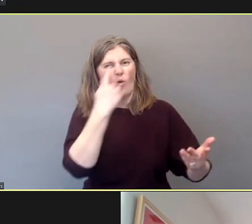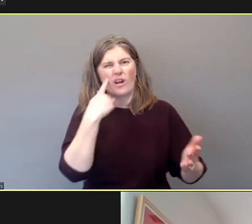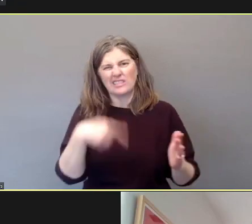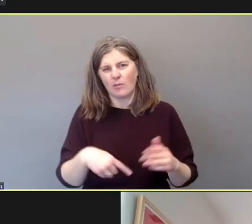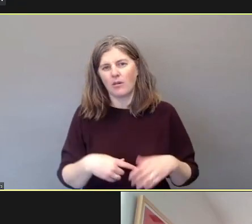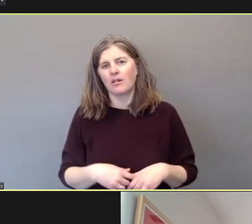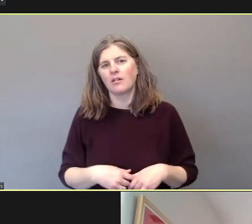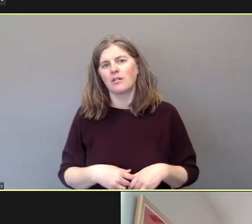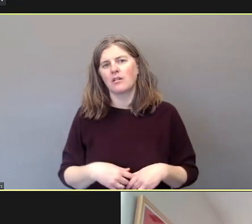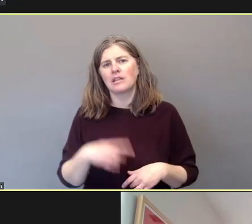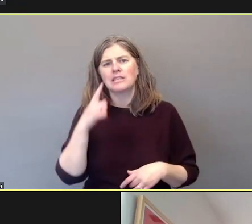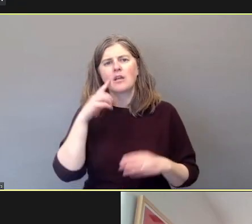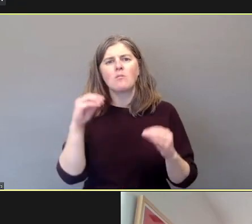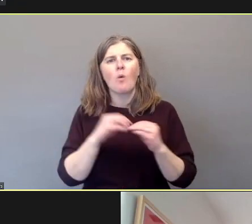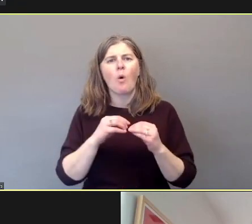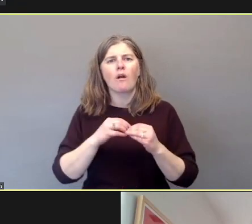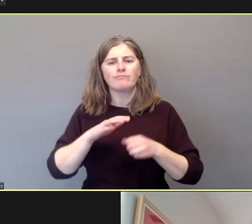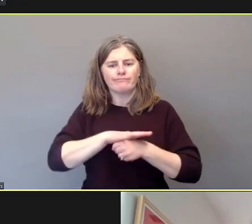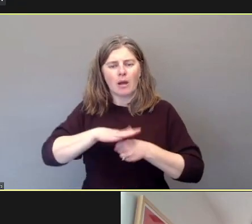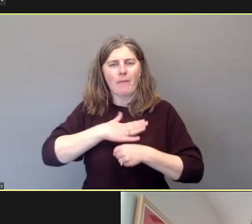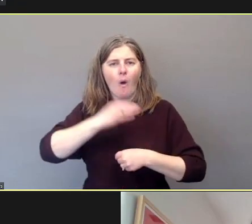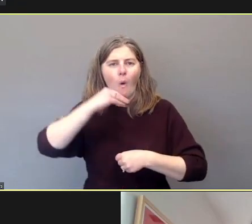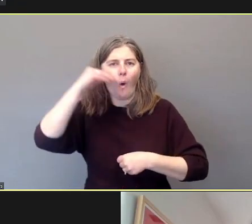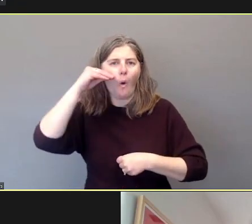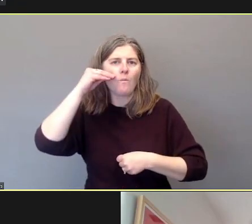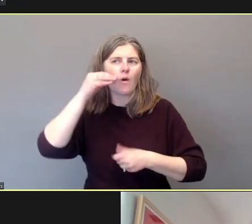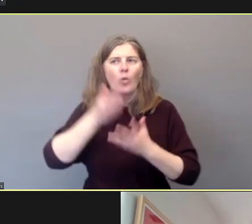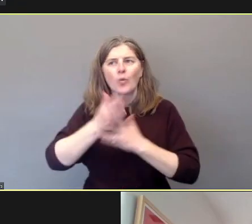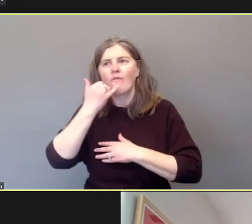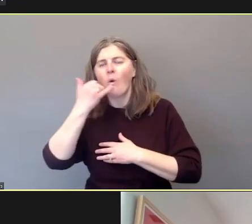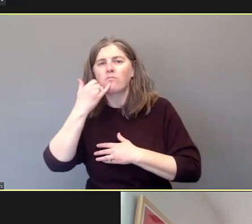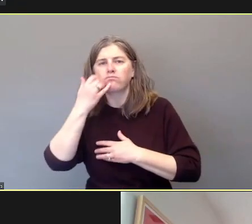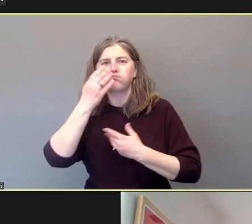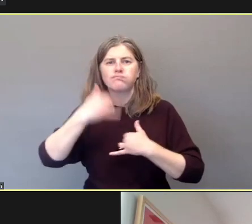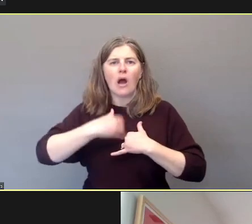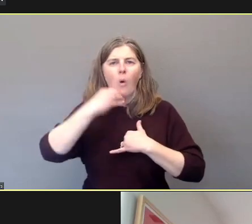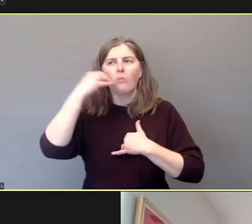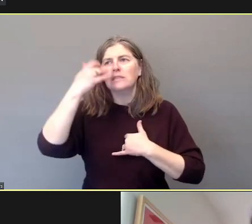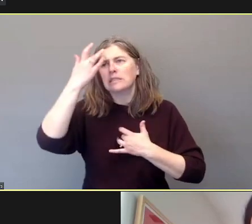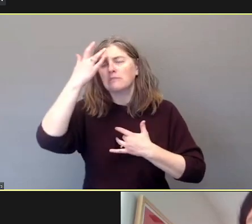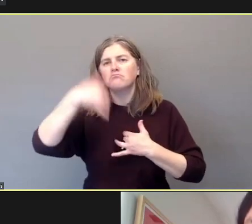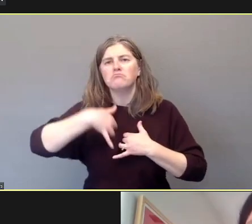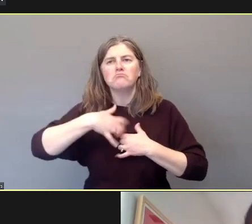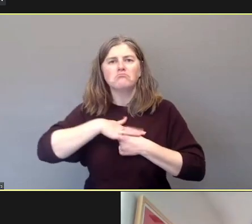see more of this handled in people's homes or over the phone. And